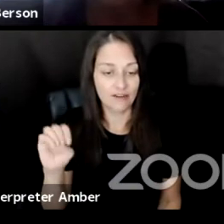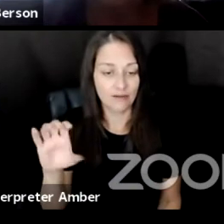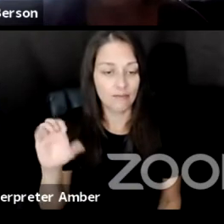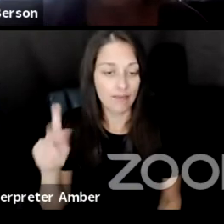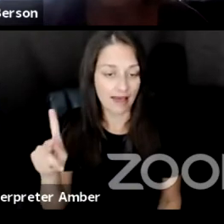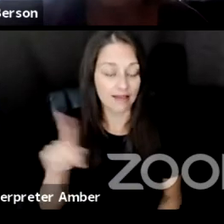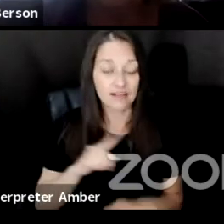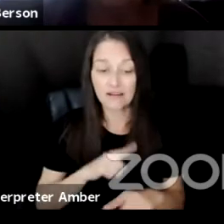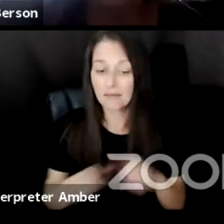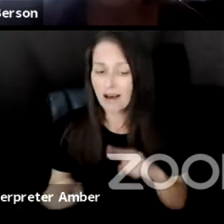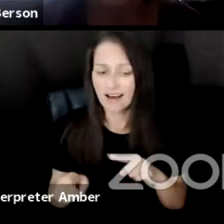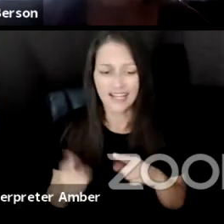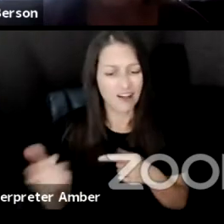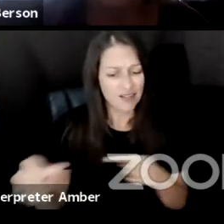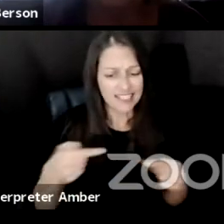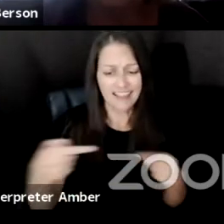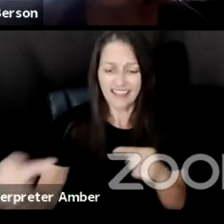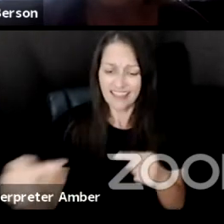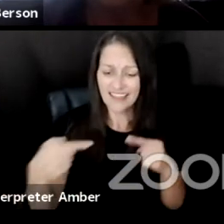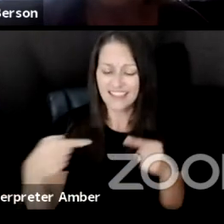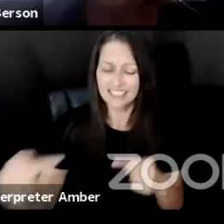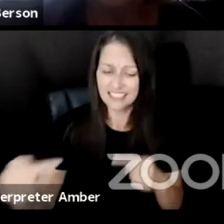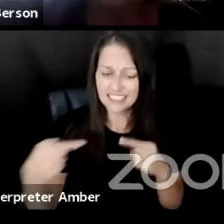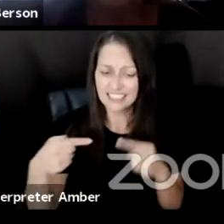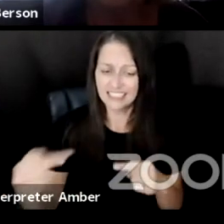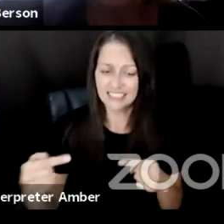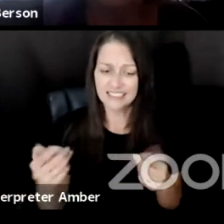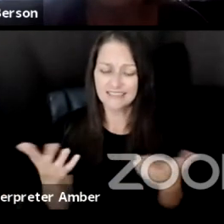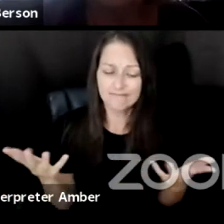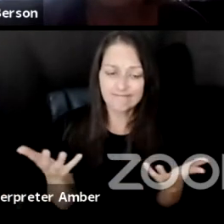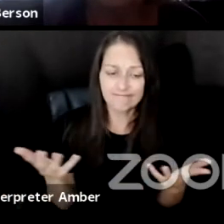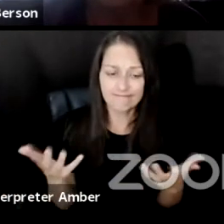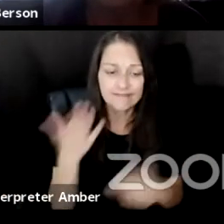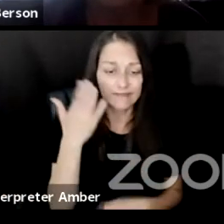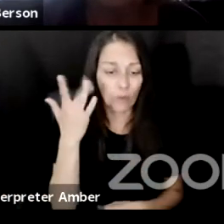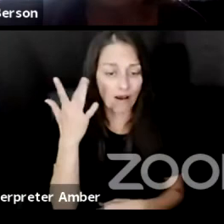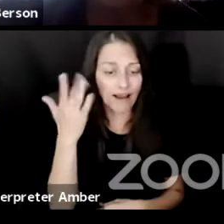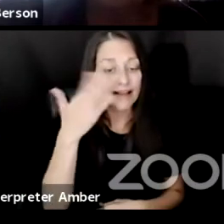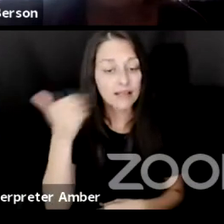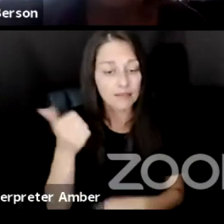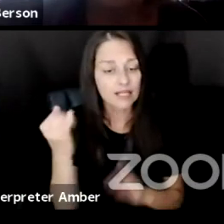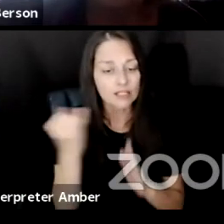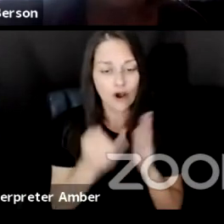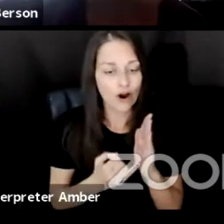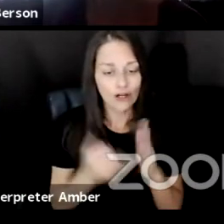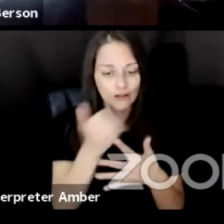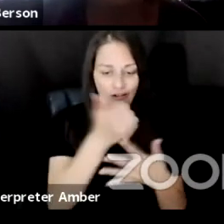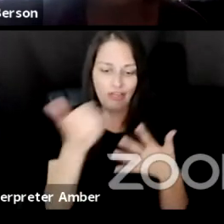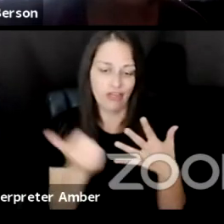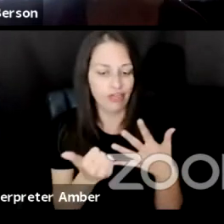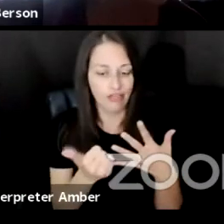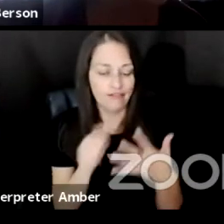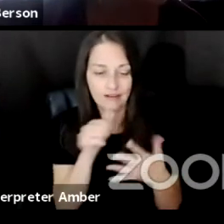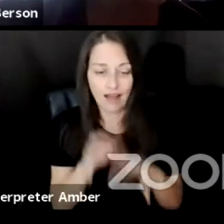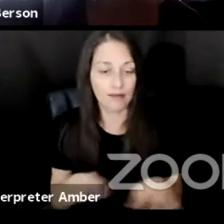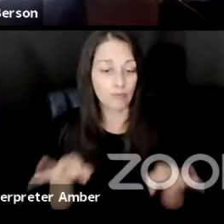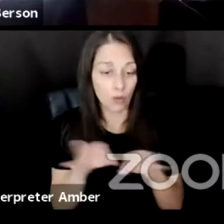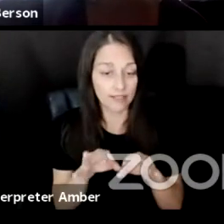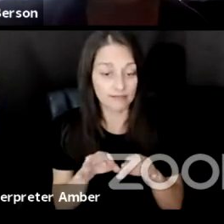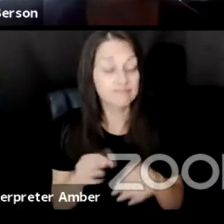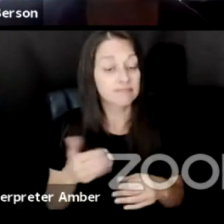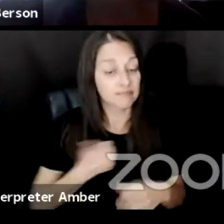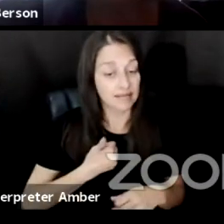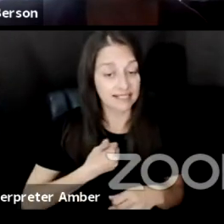fight because I think art is seen as the least important thing. I still subscribe to the Seattle Times, and there's a